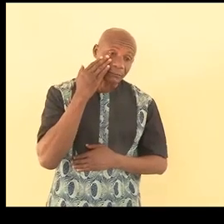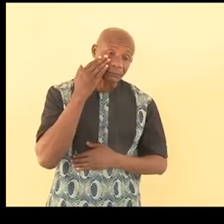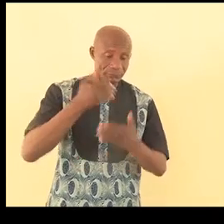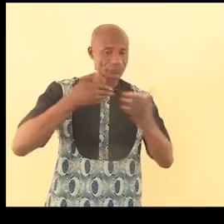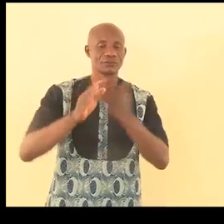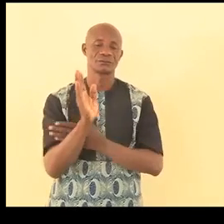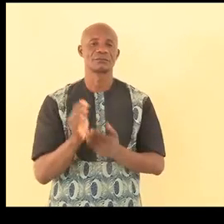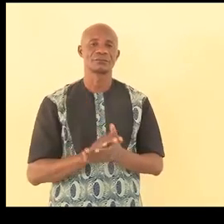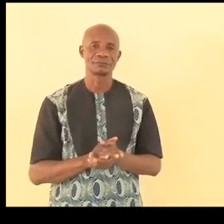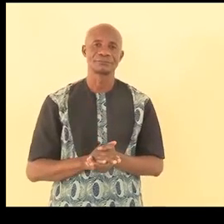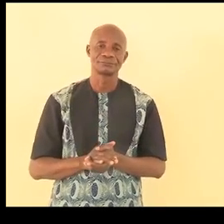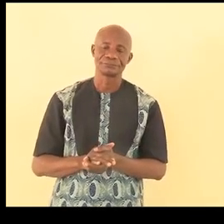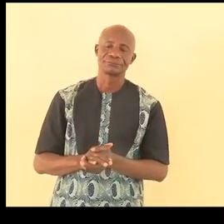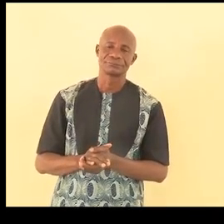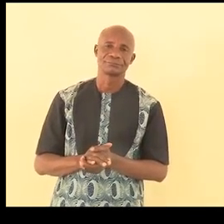we have before God.